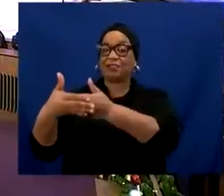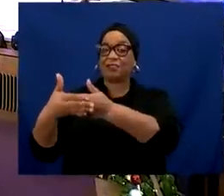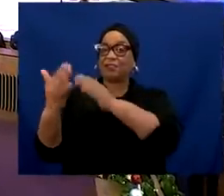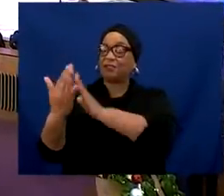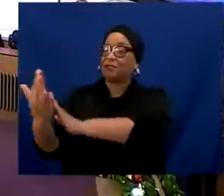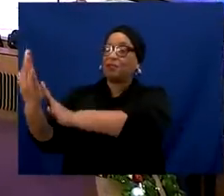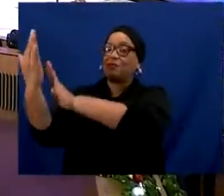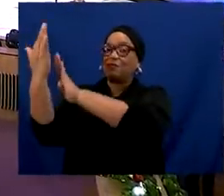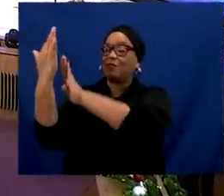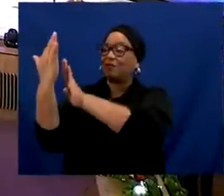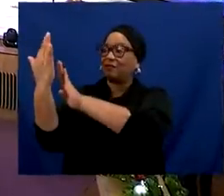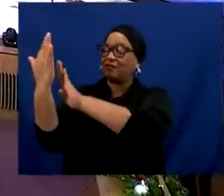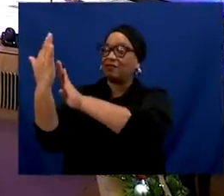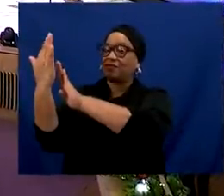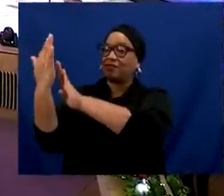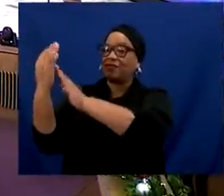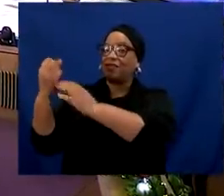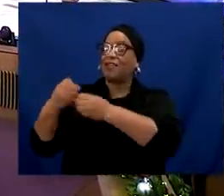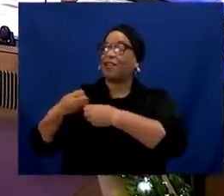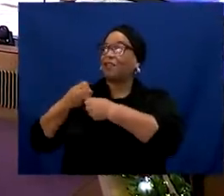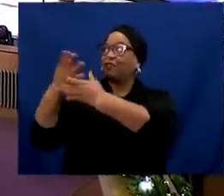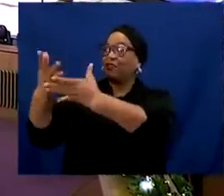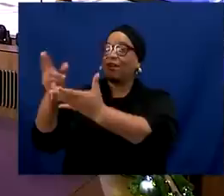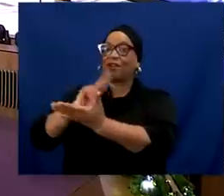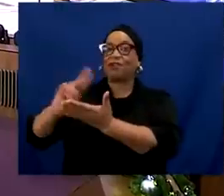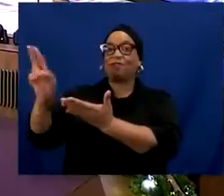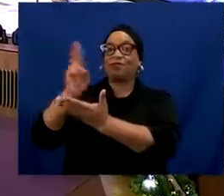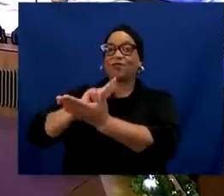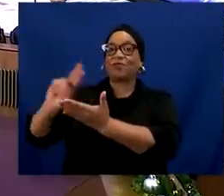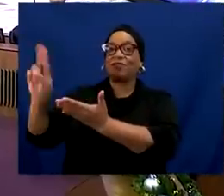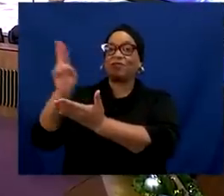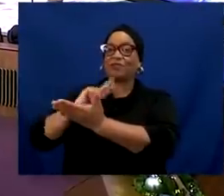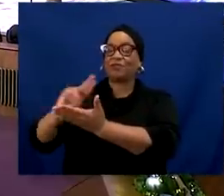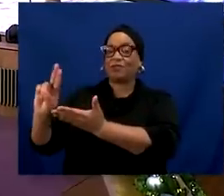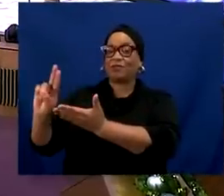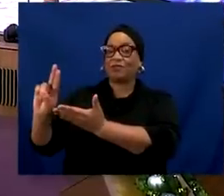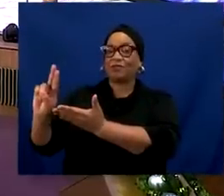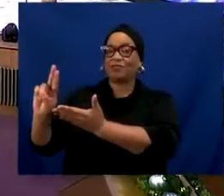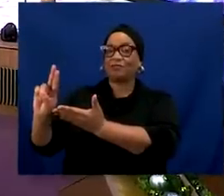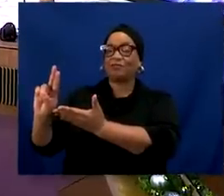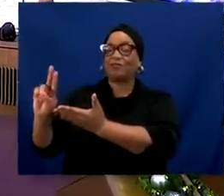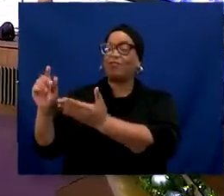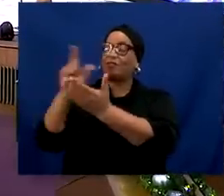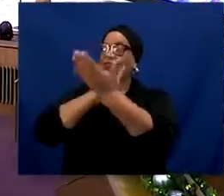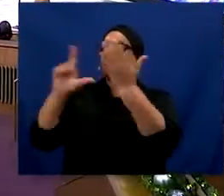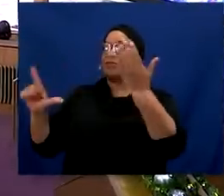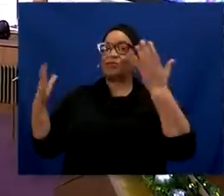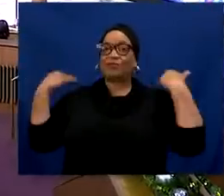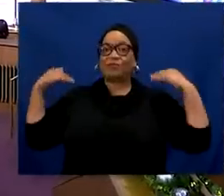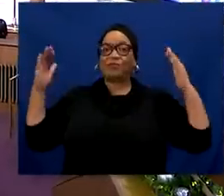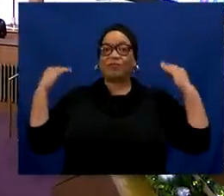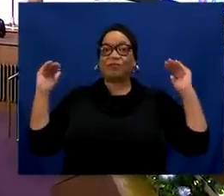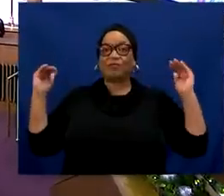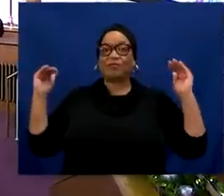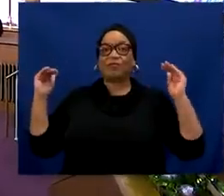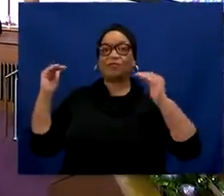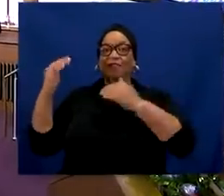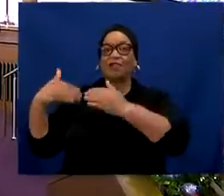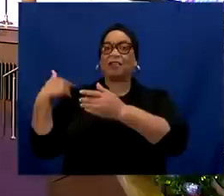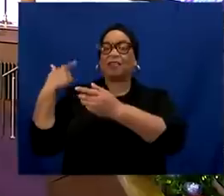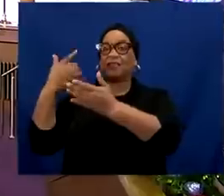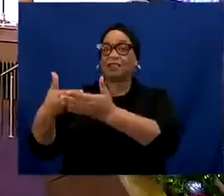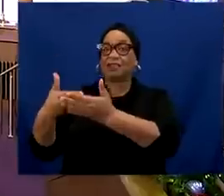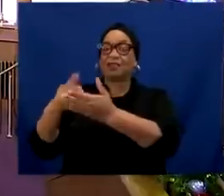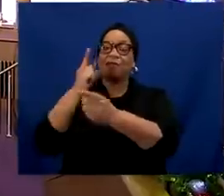meet the Lord face to face and cry, holy, holy, holy to the Lord of hosts. Till that day, my brothers,